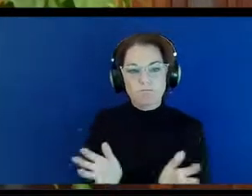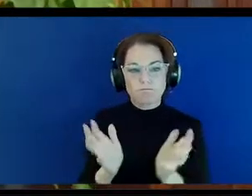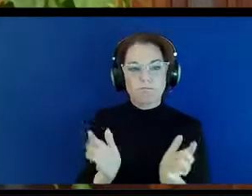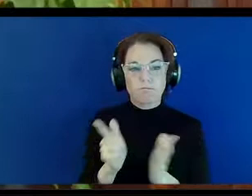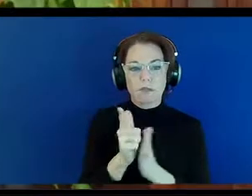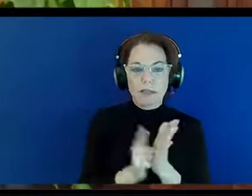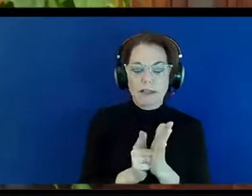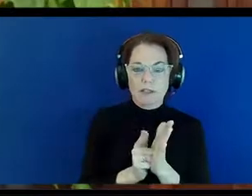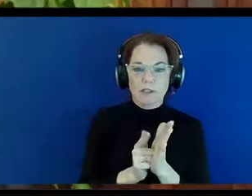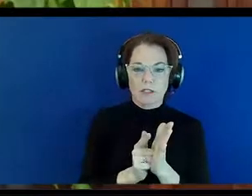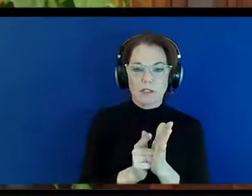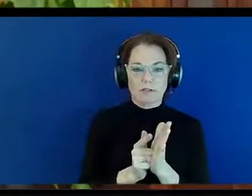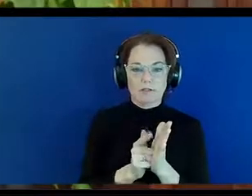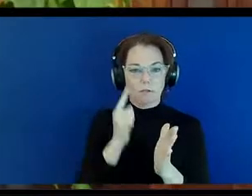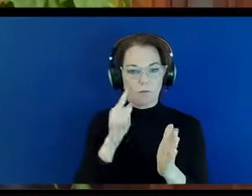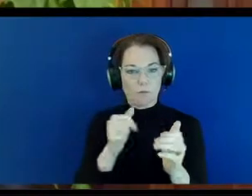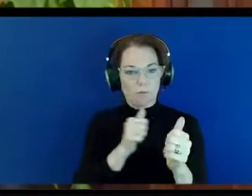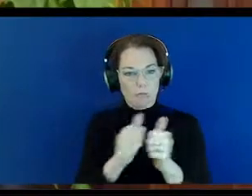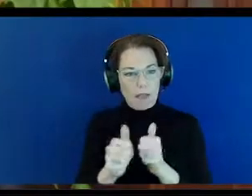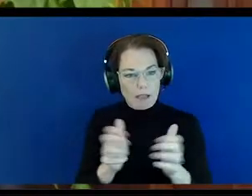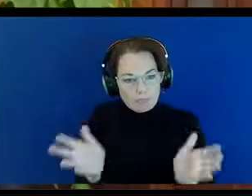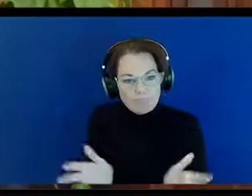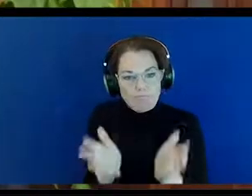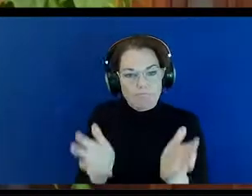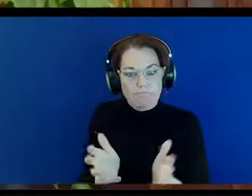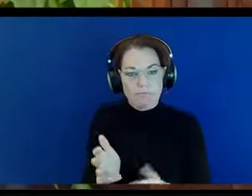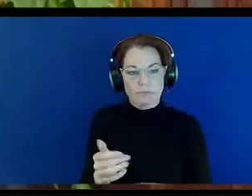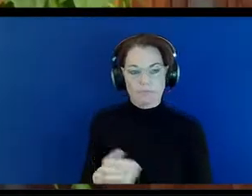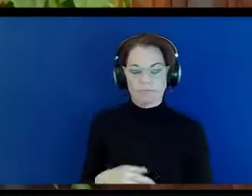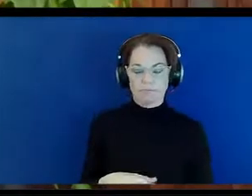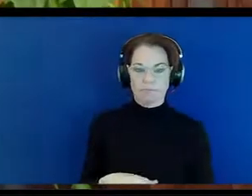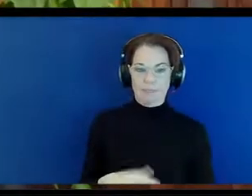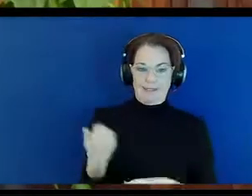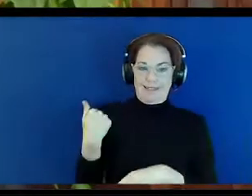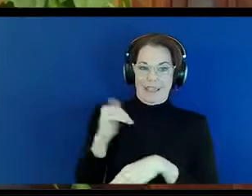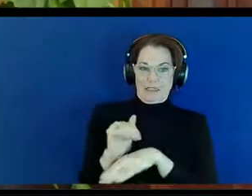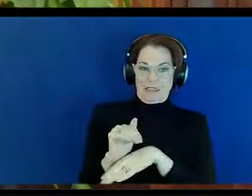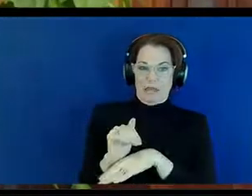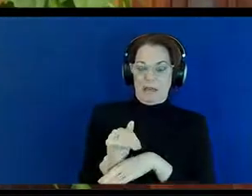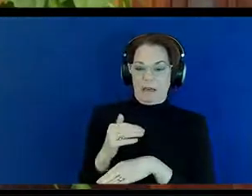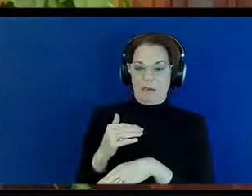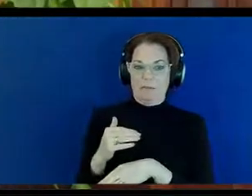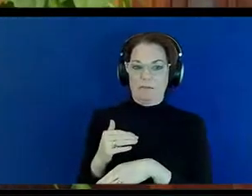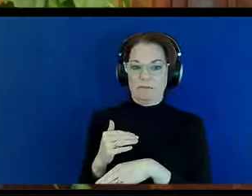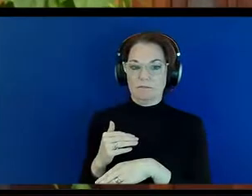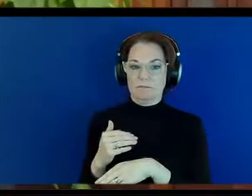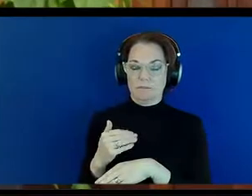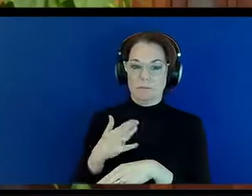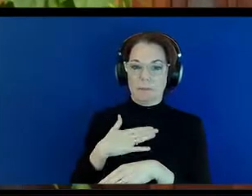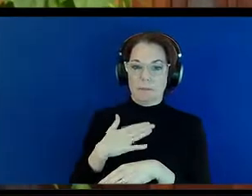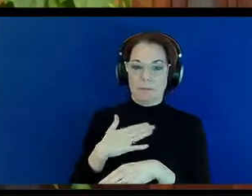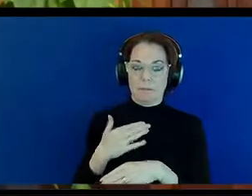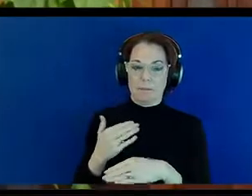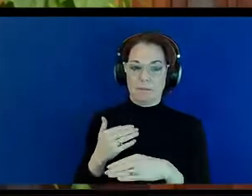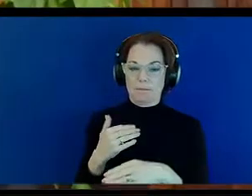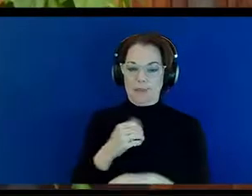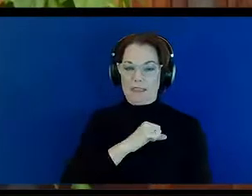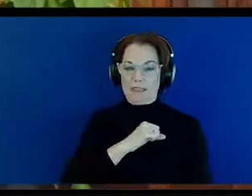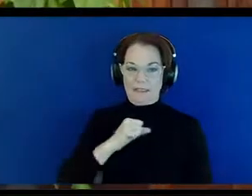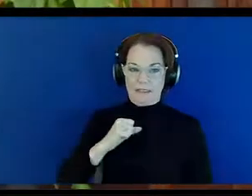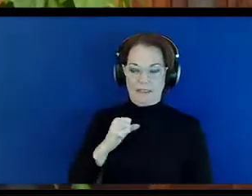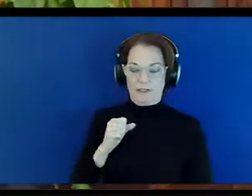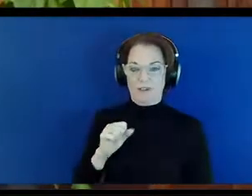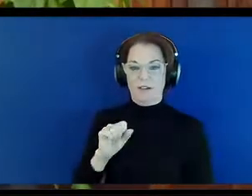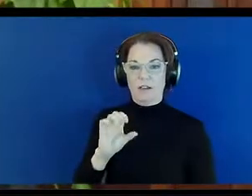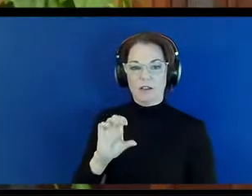forward. I know that just last night I was talking to one of my colleagues. You're one of your two home state senators, Senator Klobuchar,